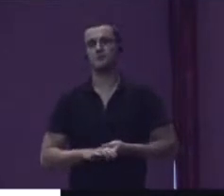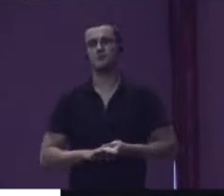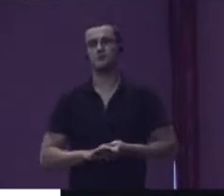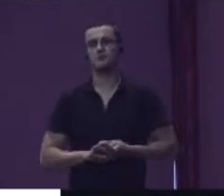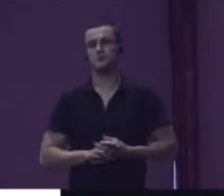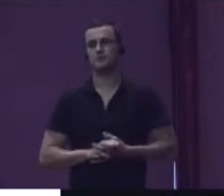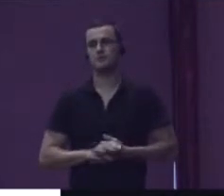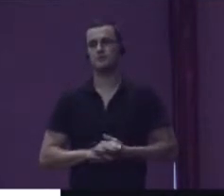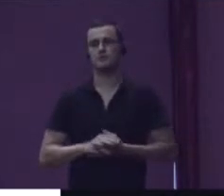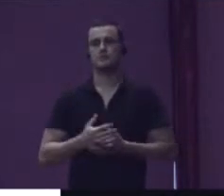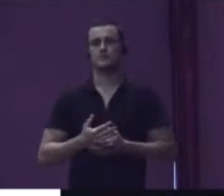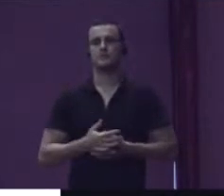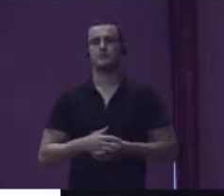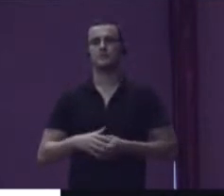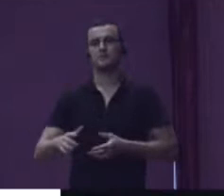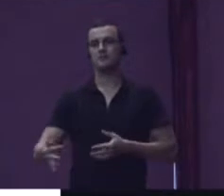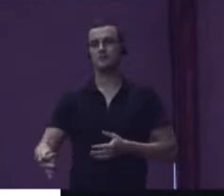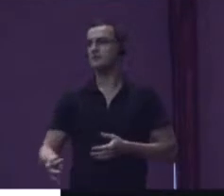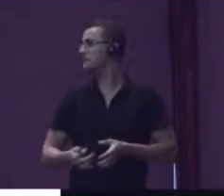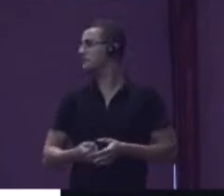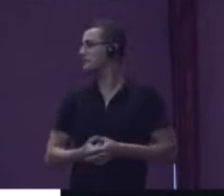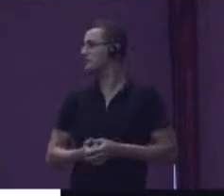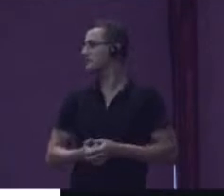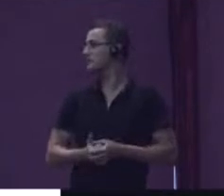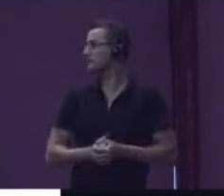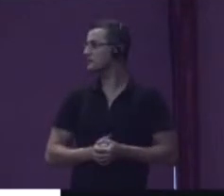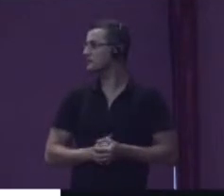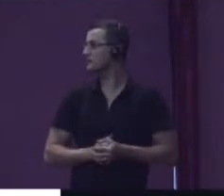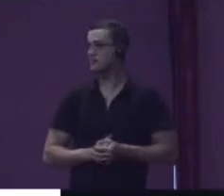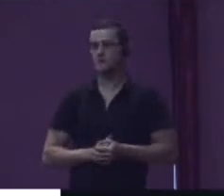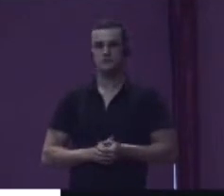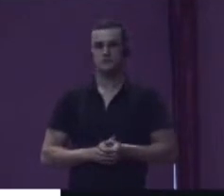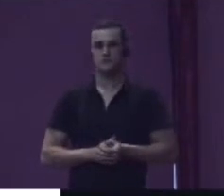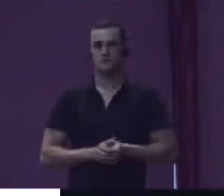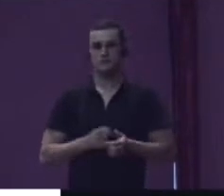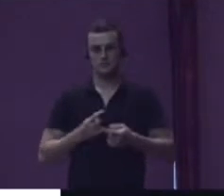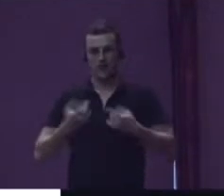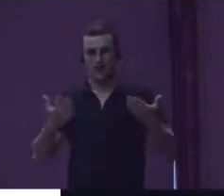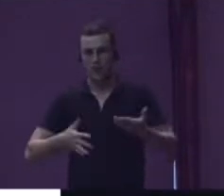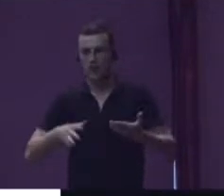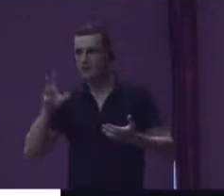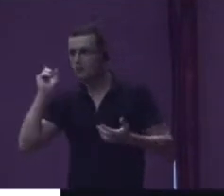Oh, okay, thank you. Can you hear me? Oh, okay.